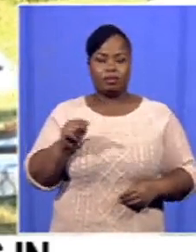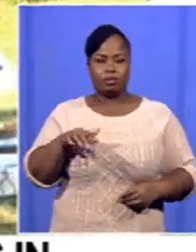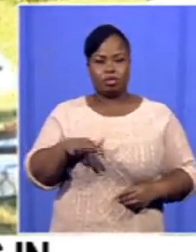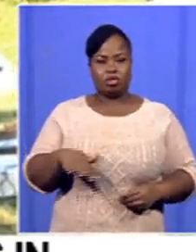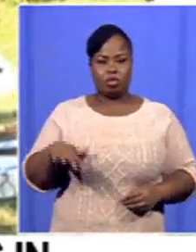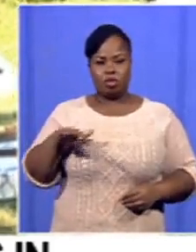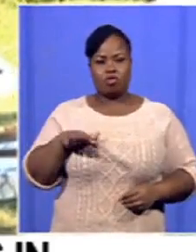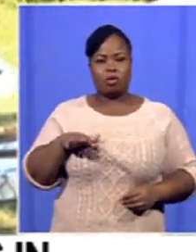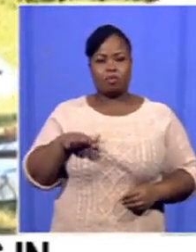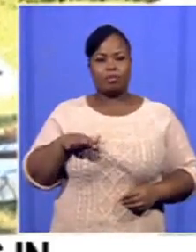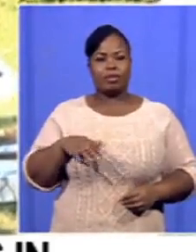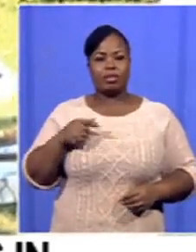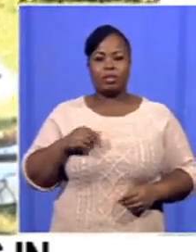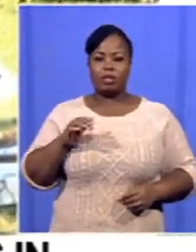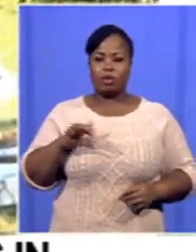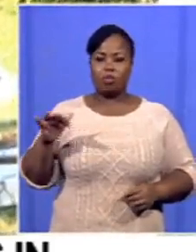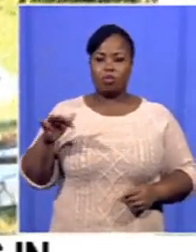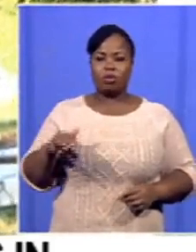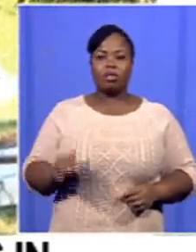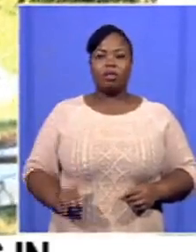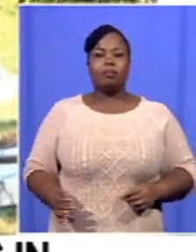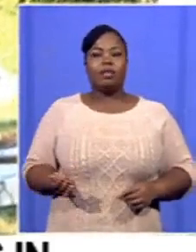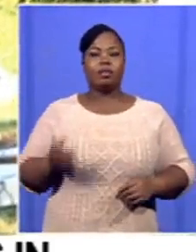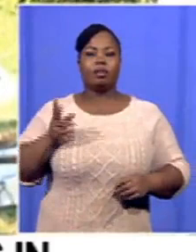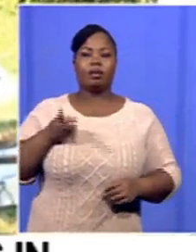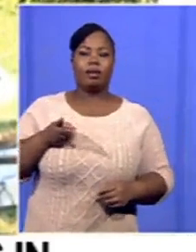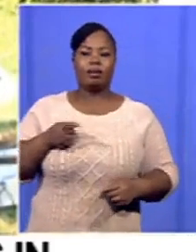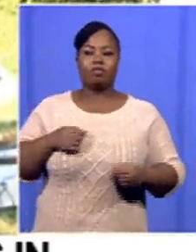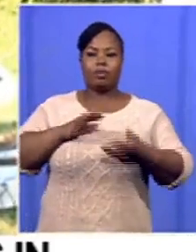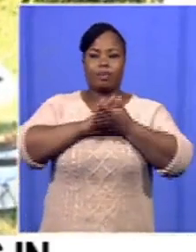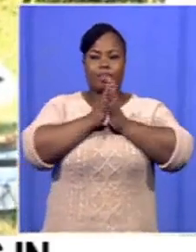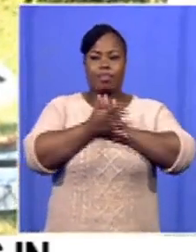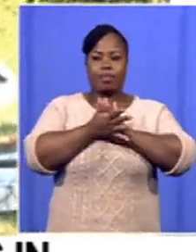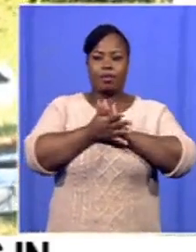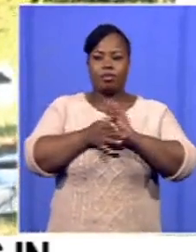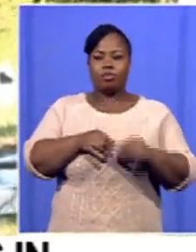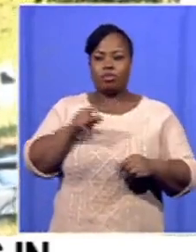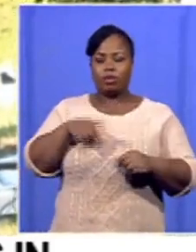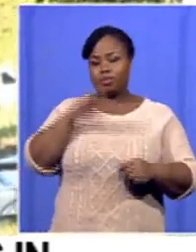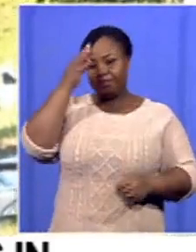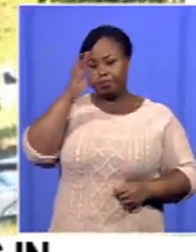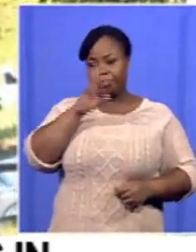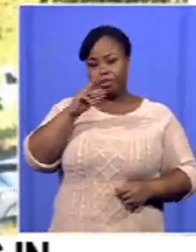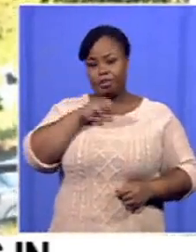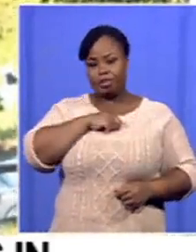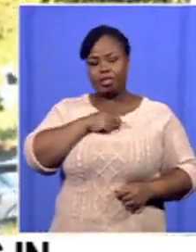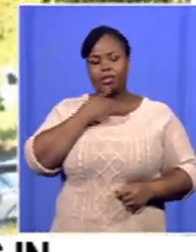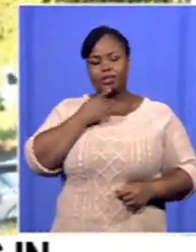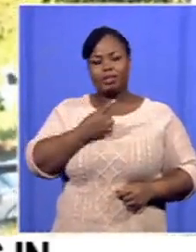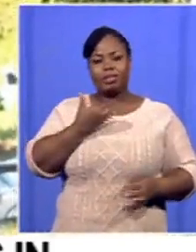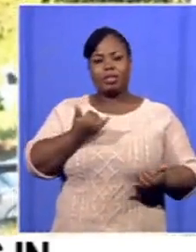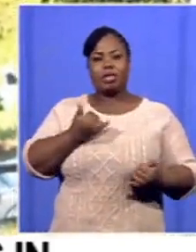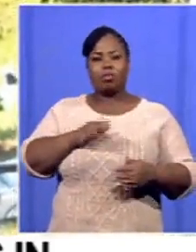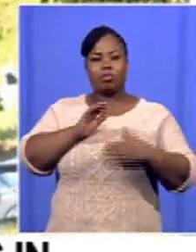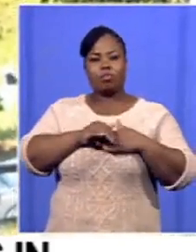their water plant was also damaged in the floods. So the government of KwaZulu-Natal has been saying that it will take more